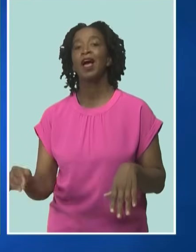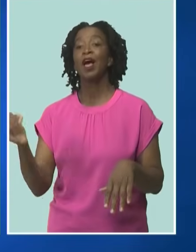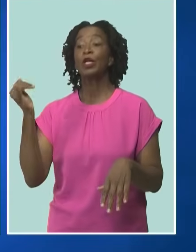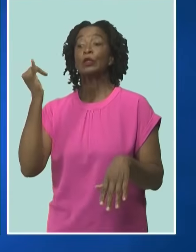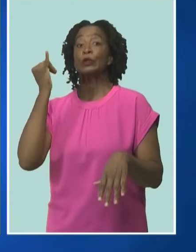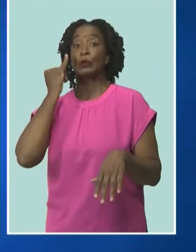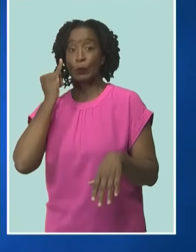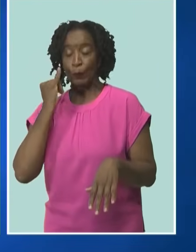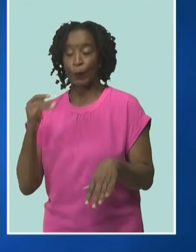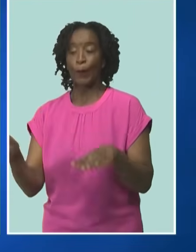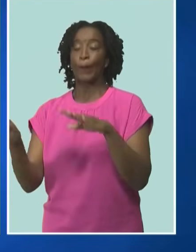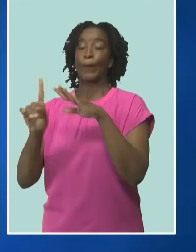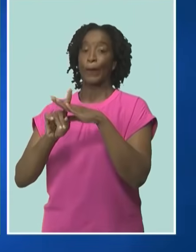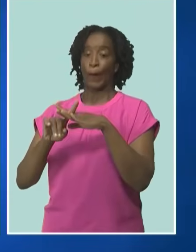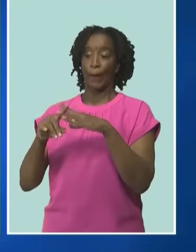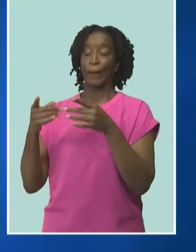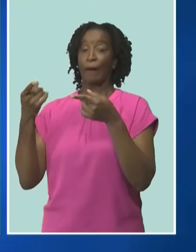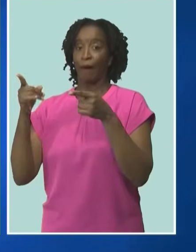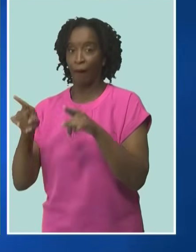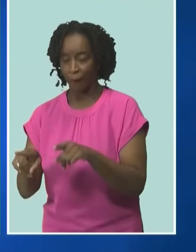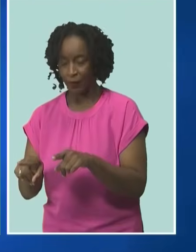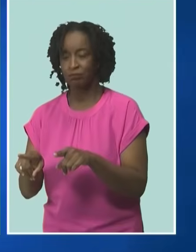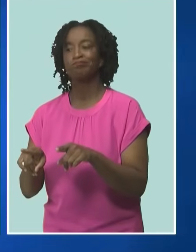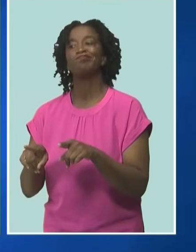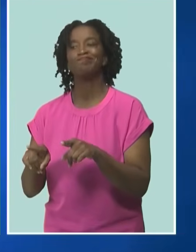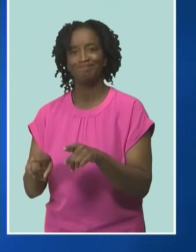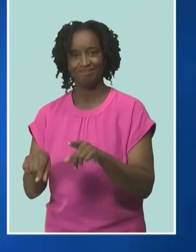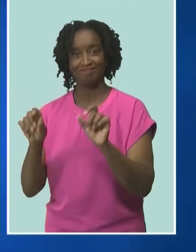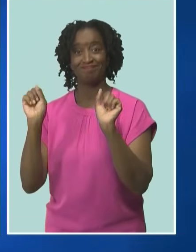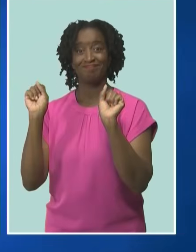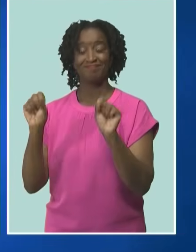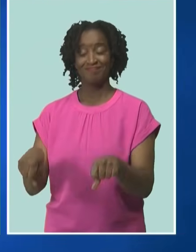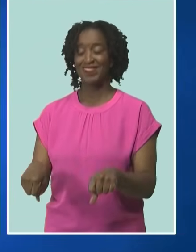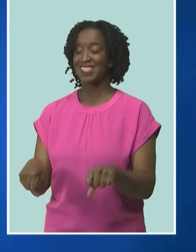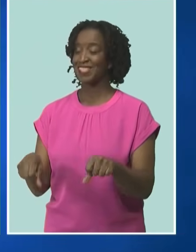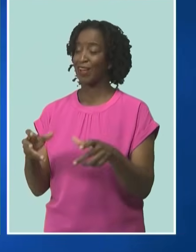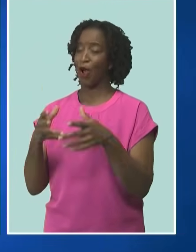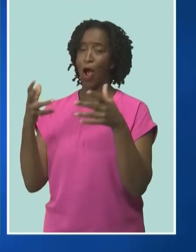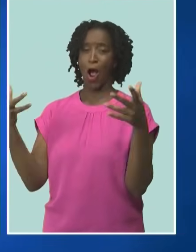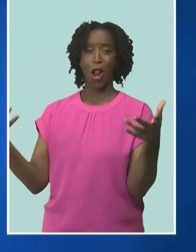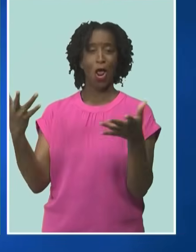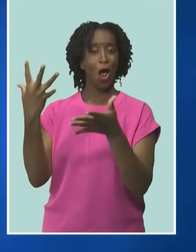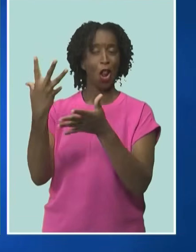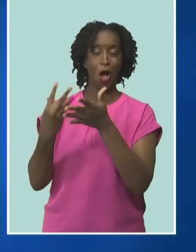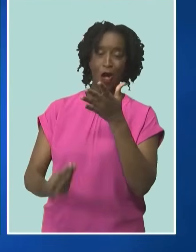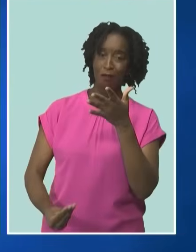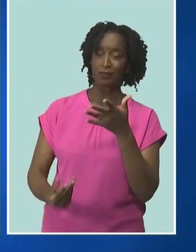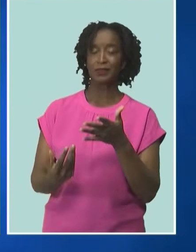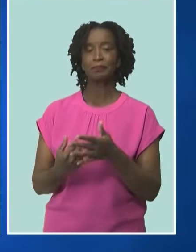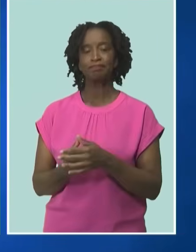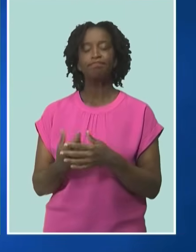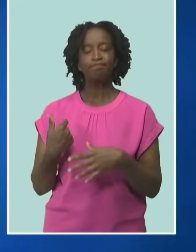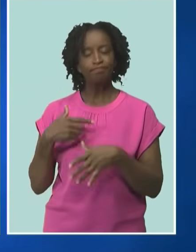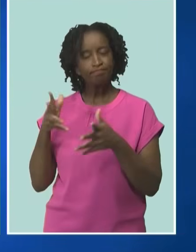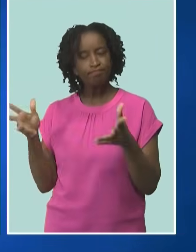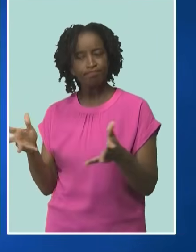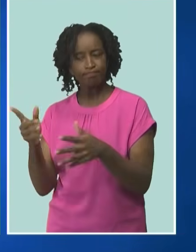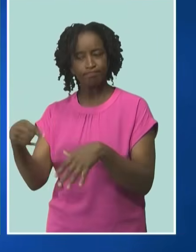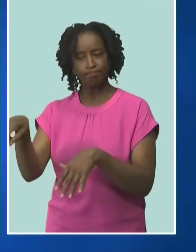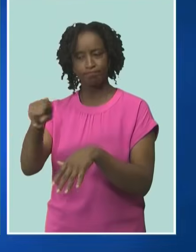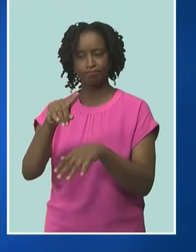the magnitude of loss that can occur. So I would encourage business owners to recognize